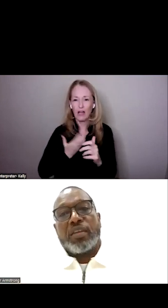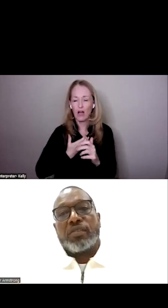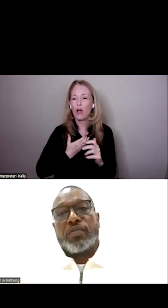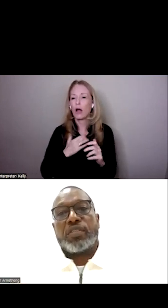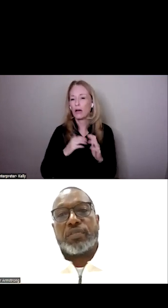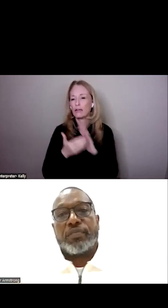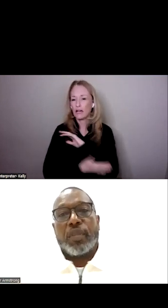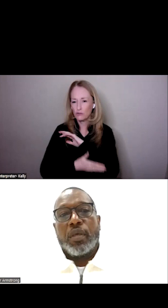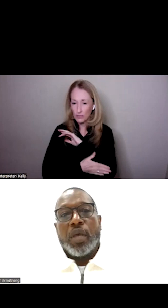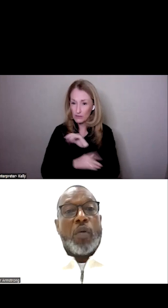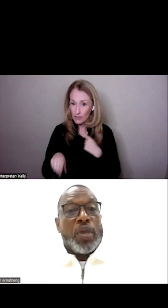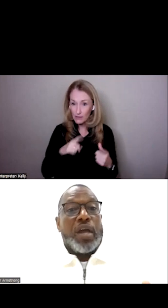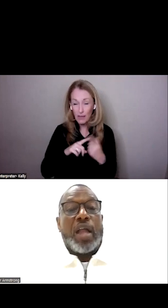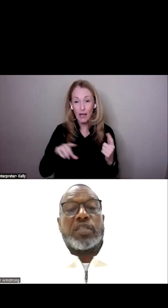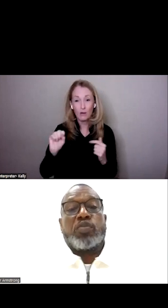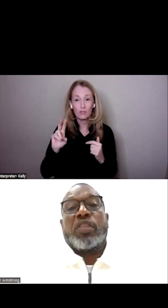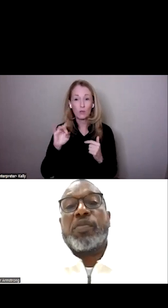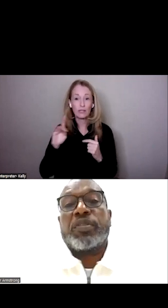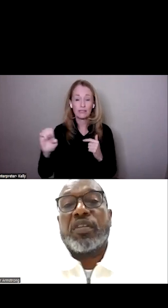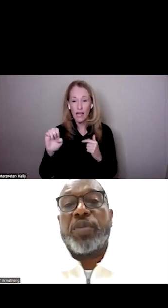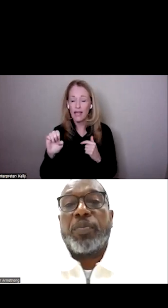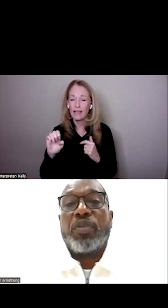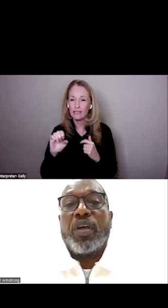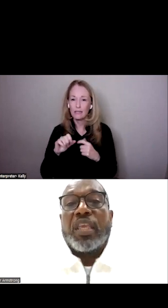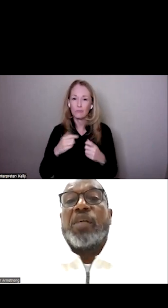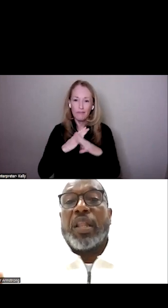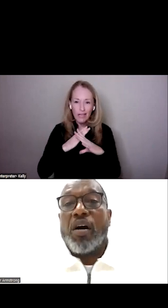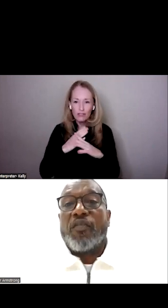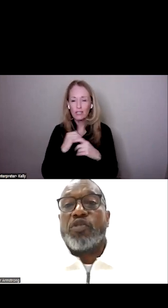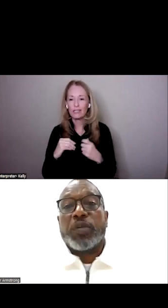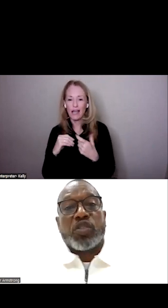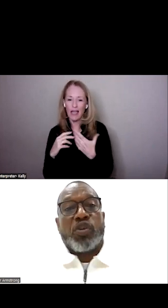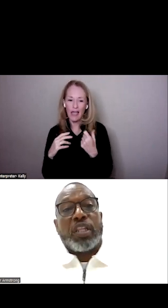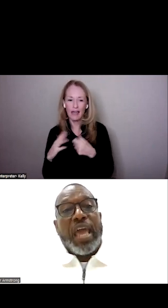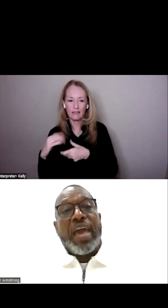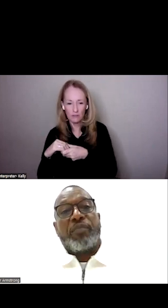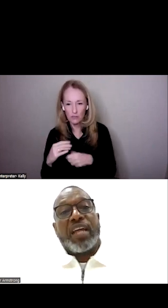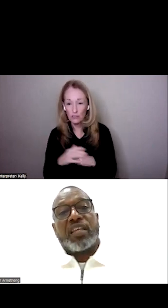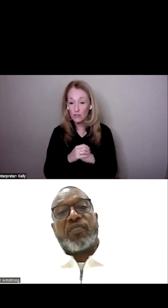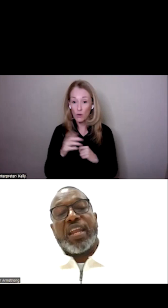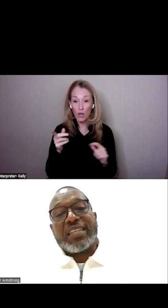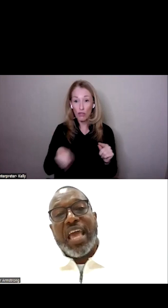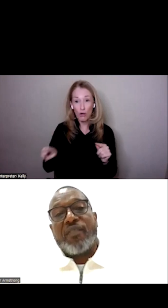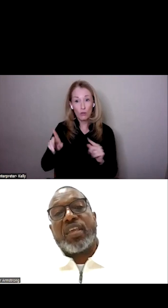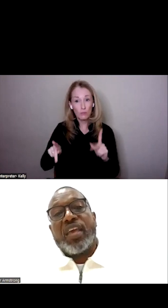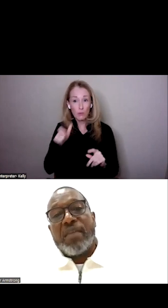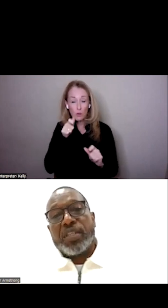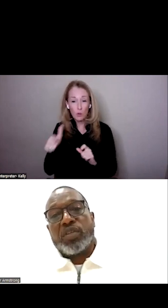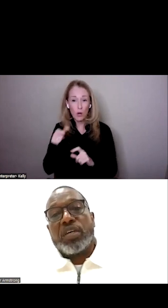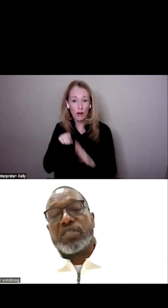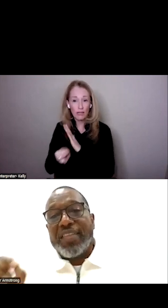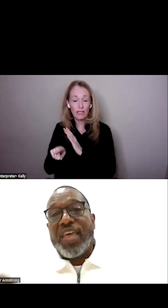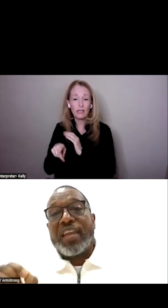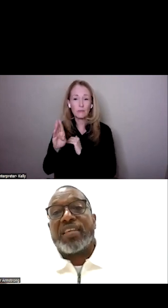prevention and intervention. And while we acknowledge that 23% of people killed by law enforcement historically have been identified as having a